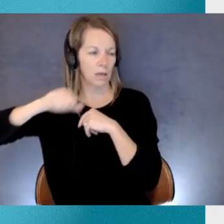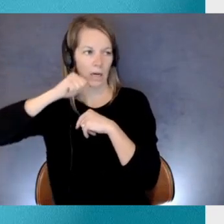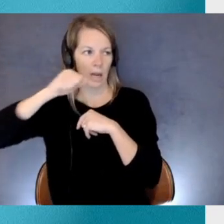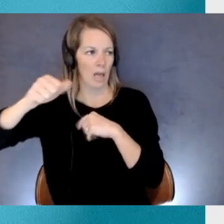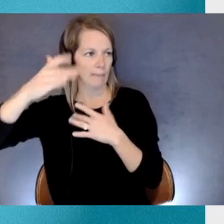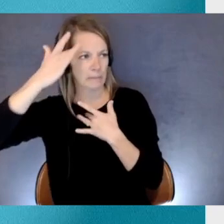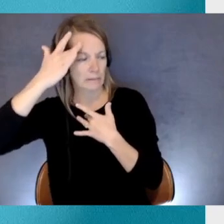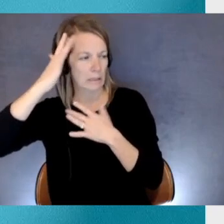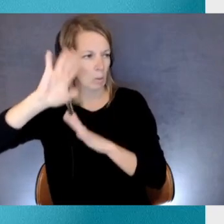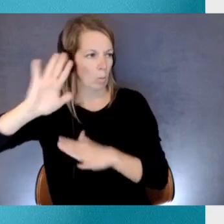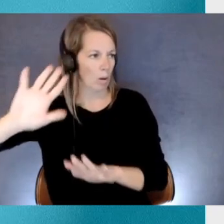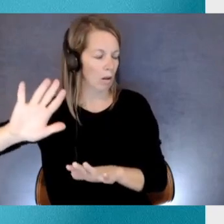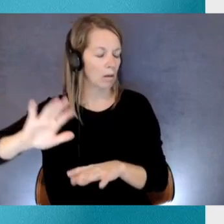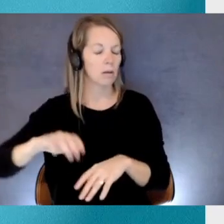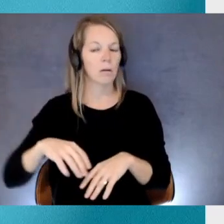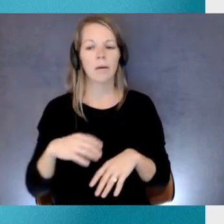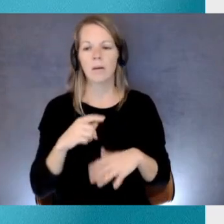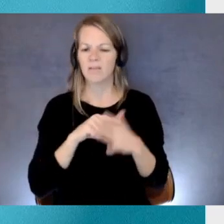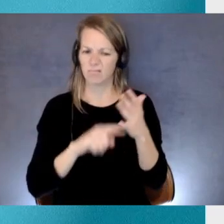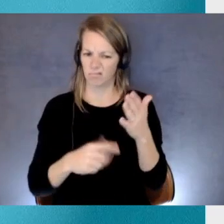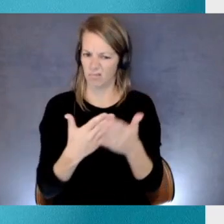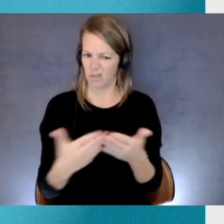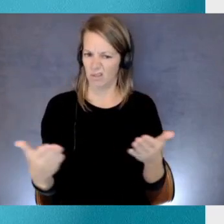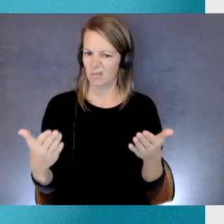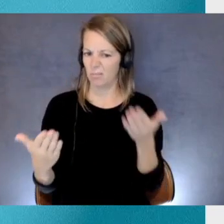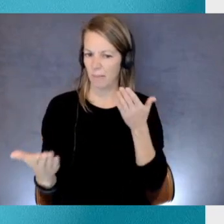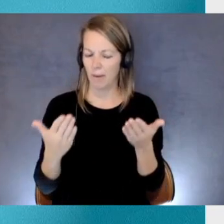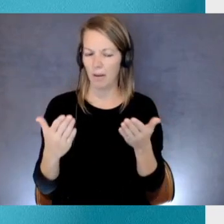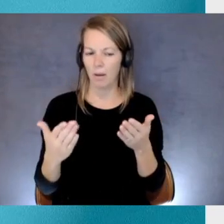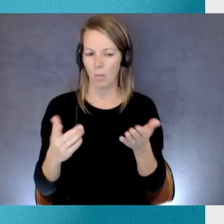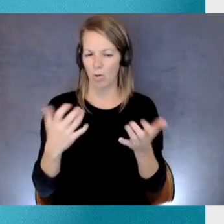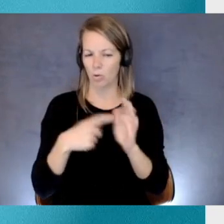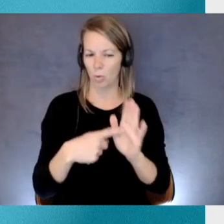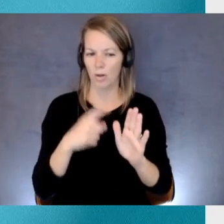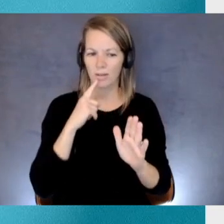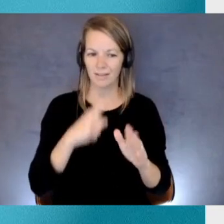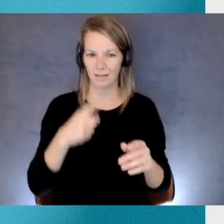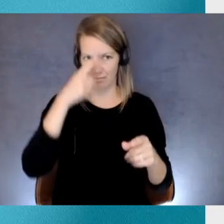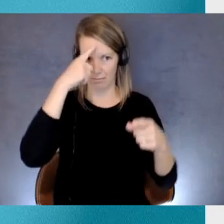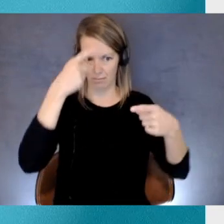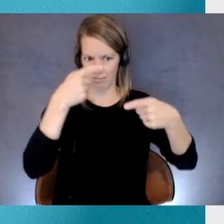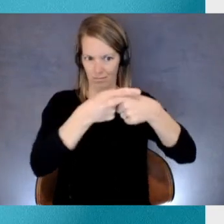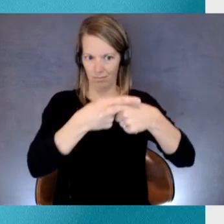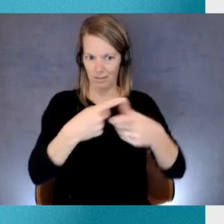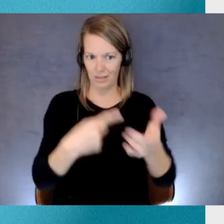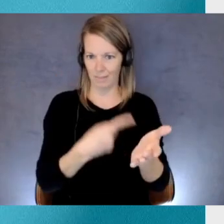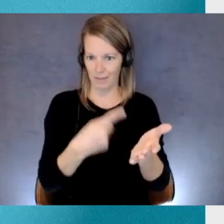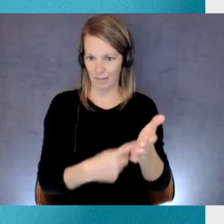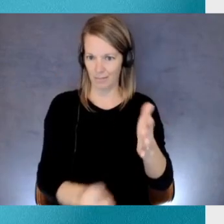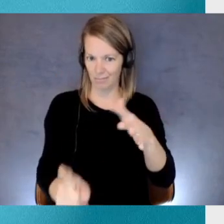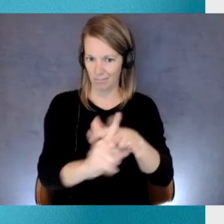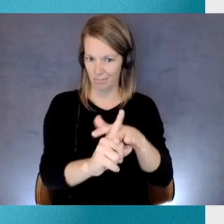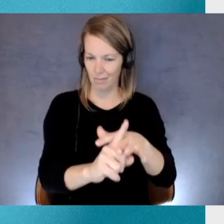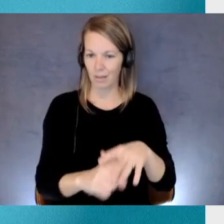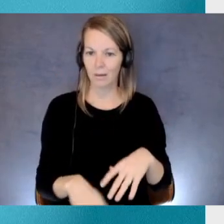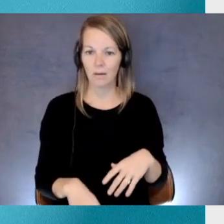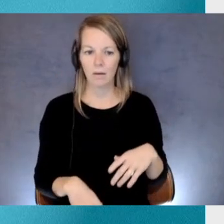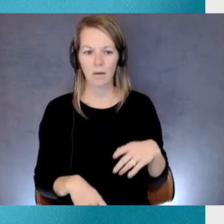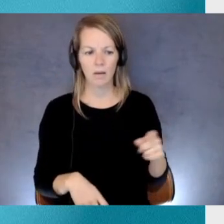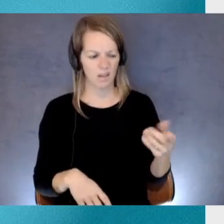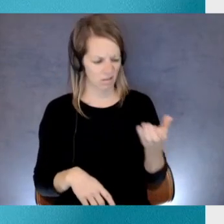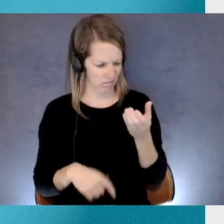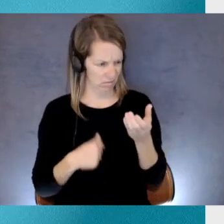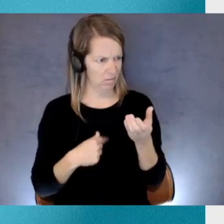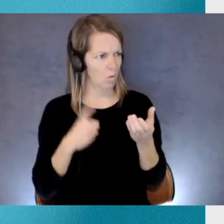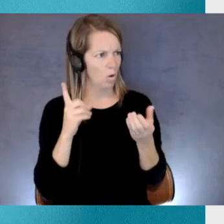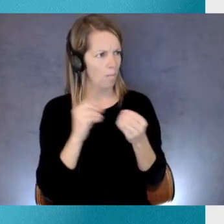sick, right? So what are some of the things that what I'd love to show here is the conflict that sometimes comes up. Patient thinks, why do I need yet one